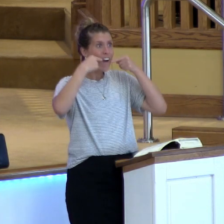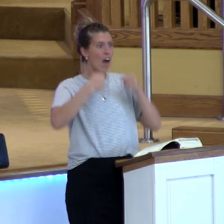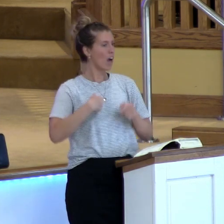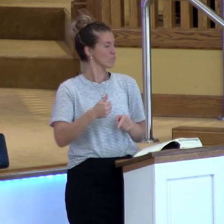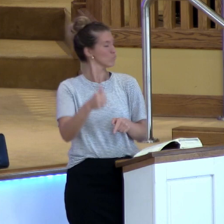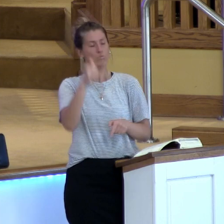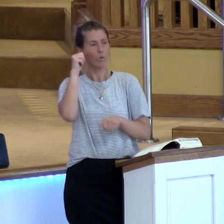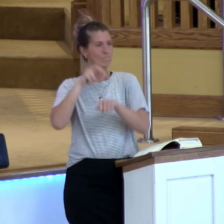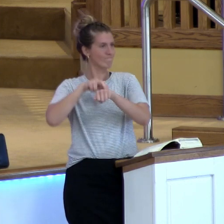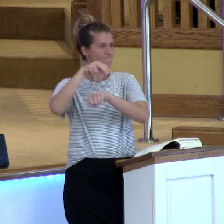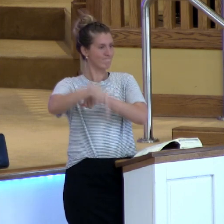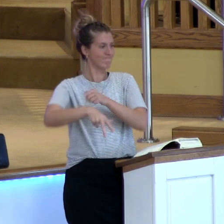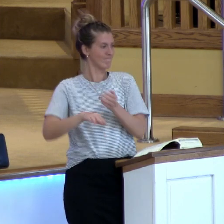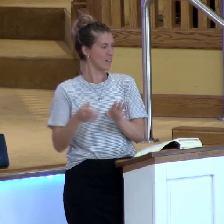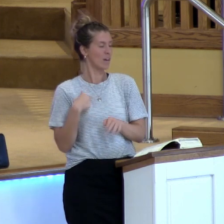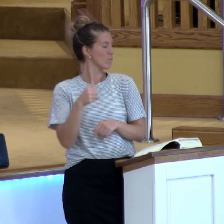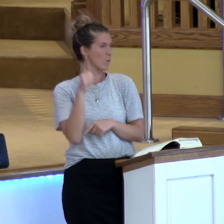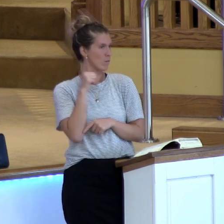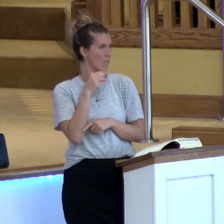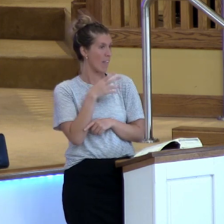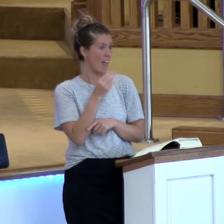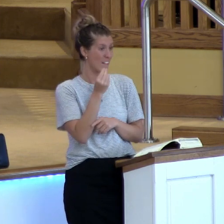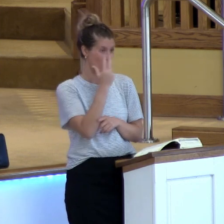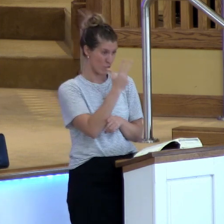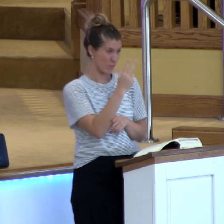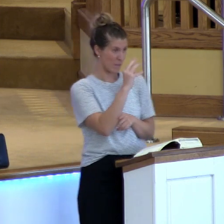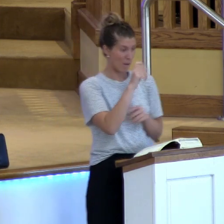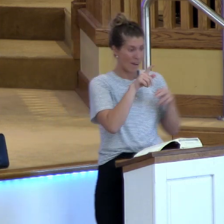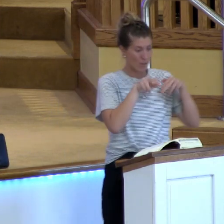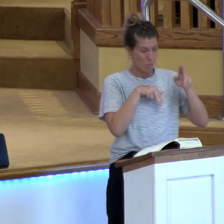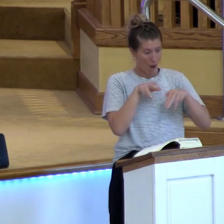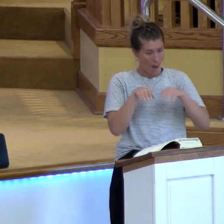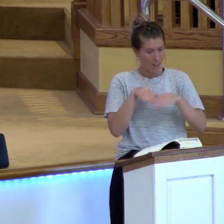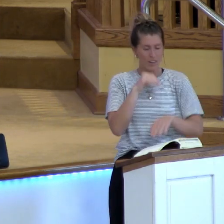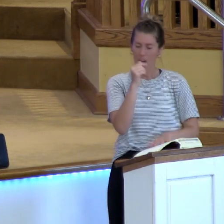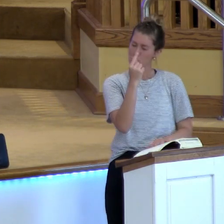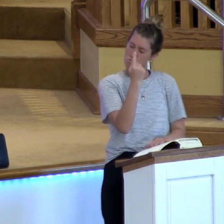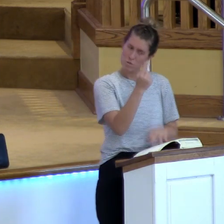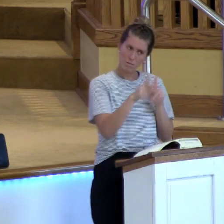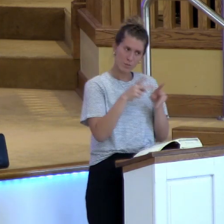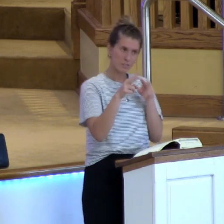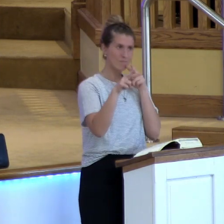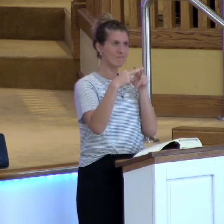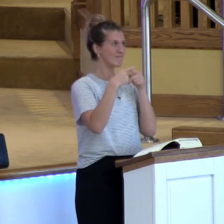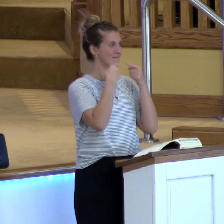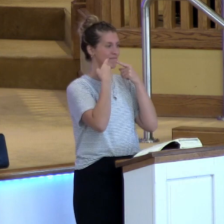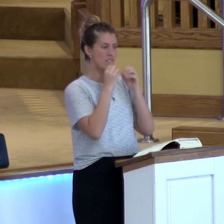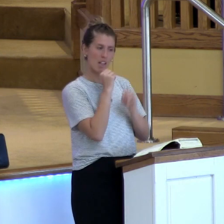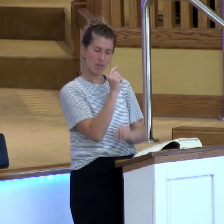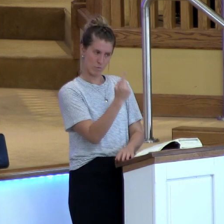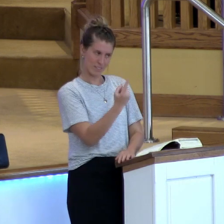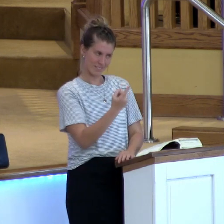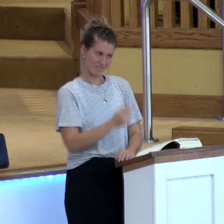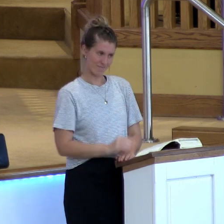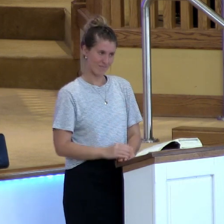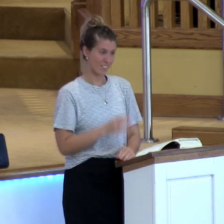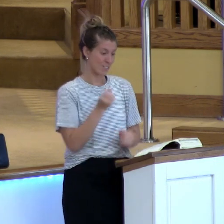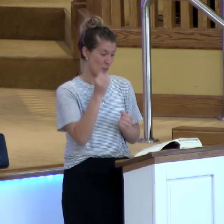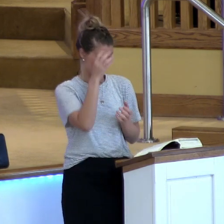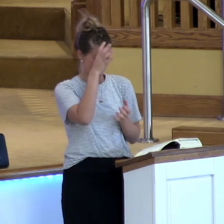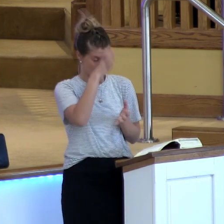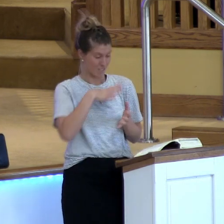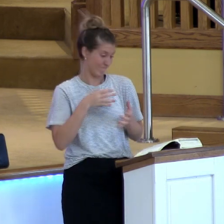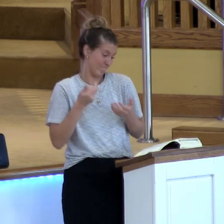not commit suicide. In the 3 mile walk, not one person smiled to this man. And he jumped